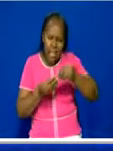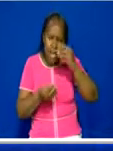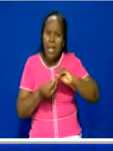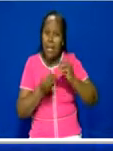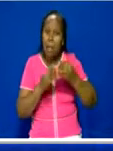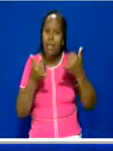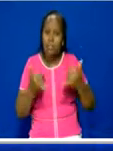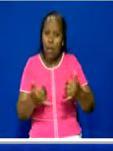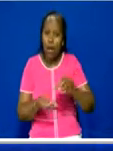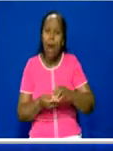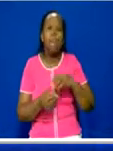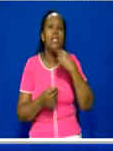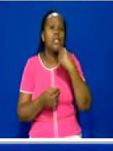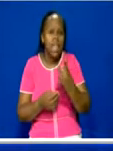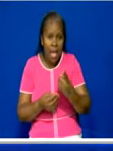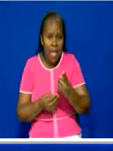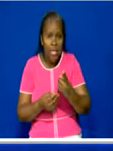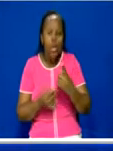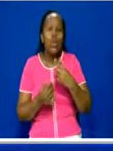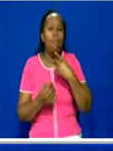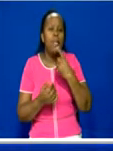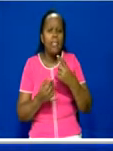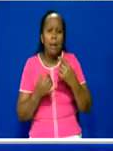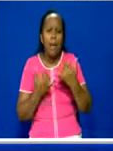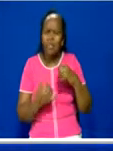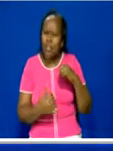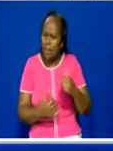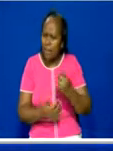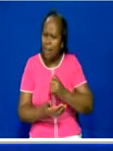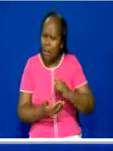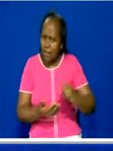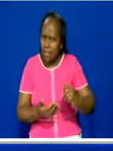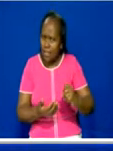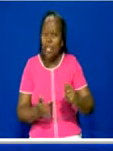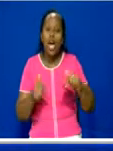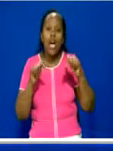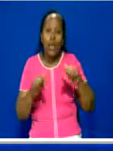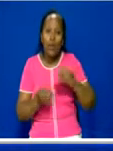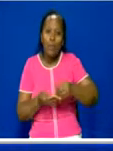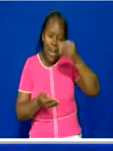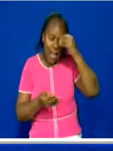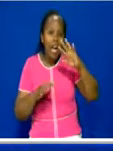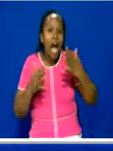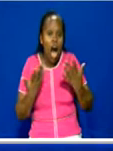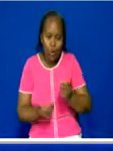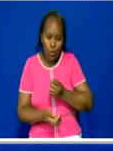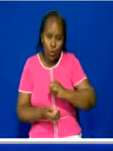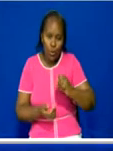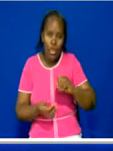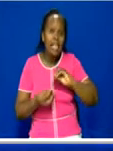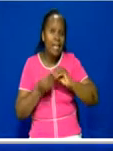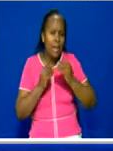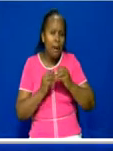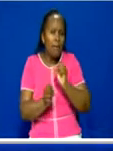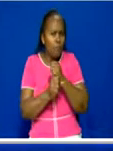numbers. We have been reciting them. We have been saying them, but we haven't gotten to the pen and paper part of it. So very vital that your child has a pen